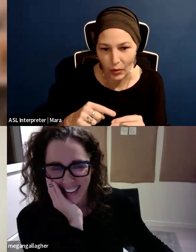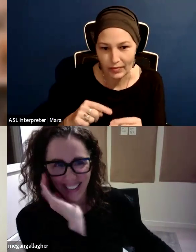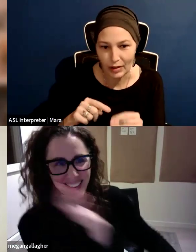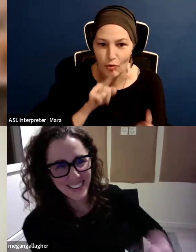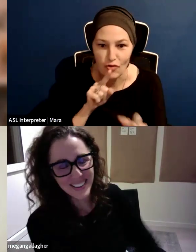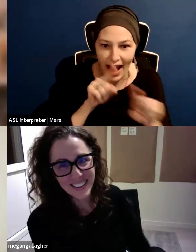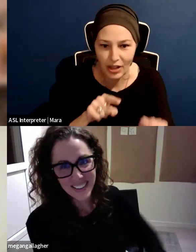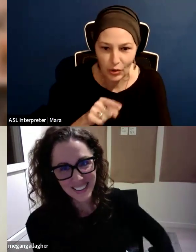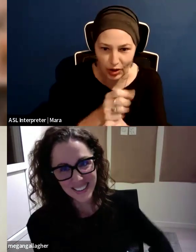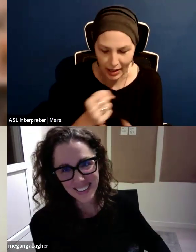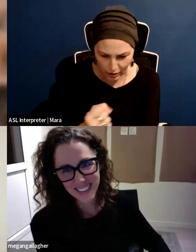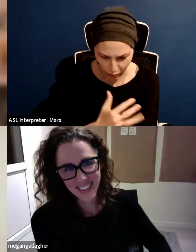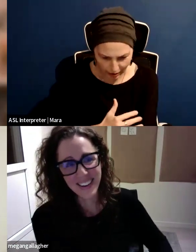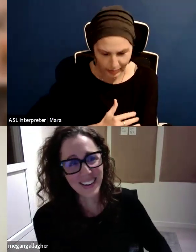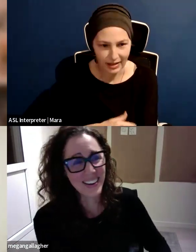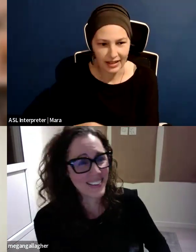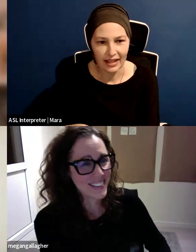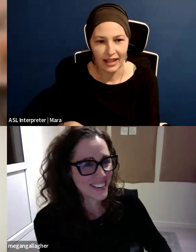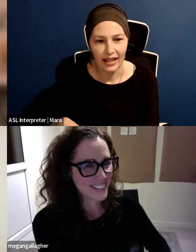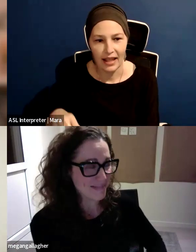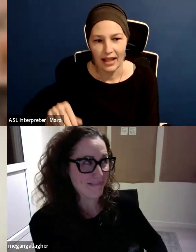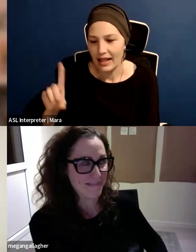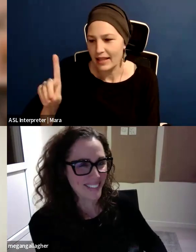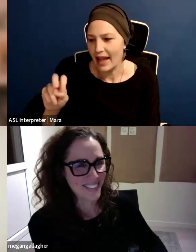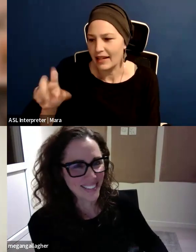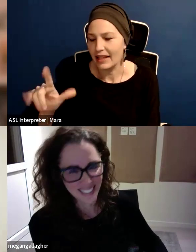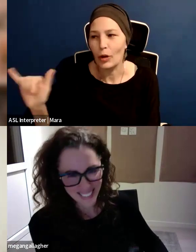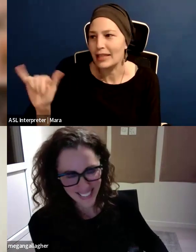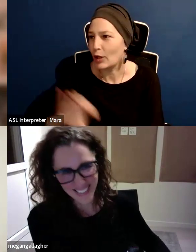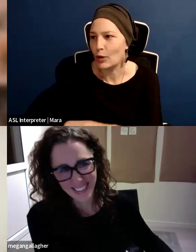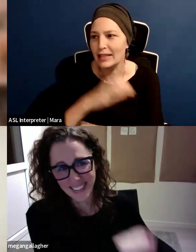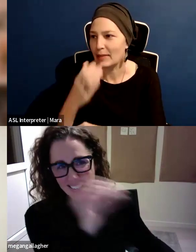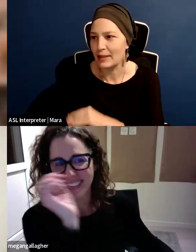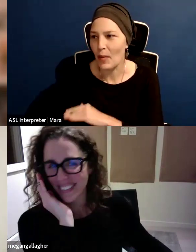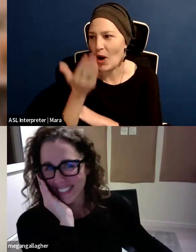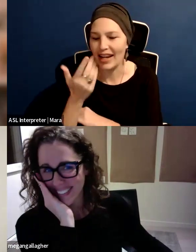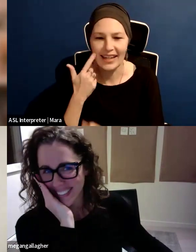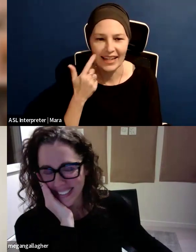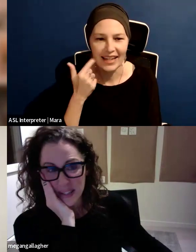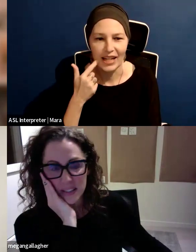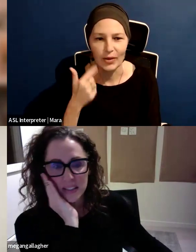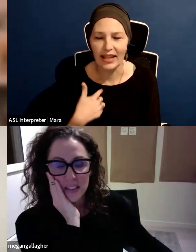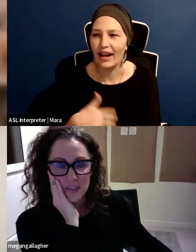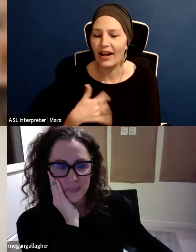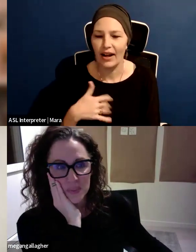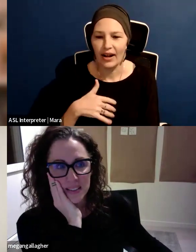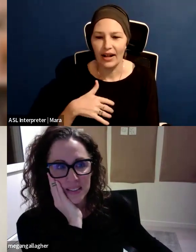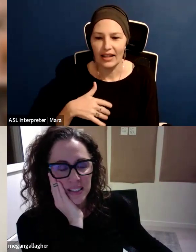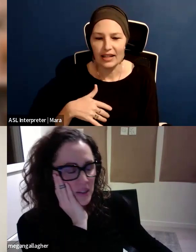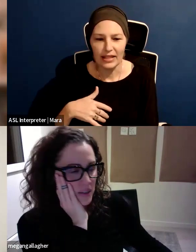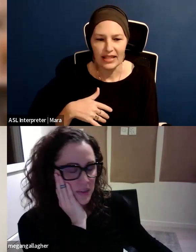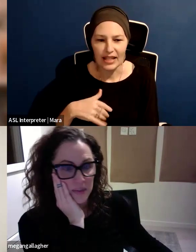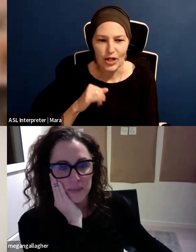honestly it was like Christmas morning. It was so it was like the juiciness and richness of